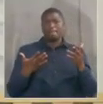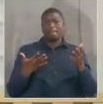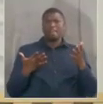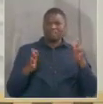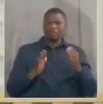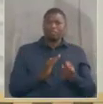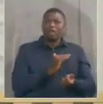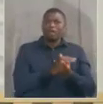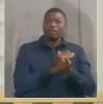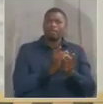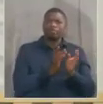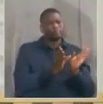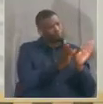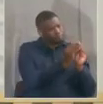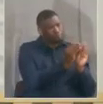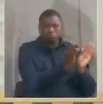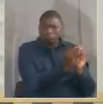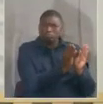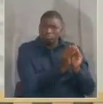meetings,